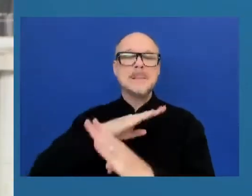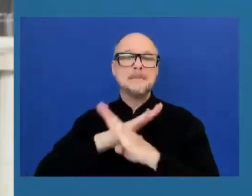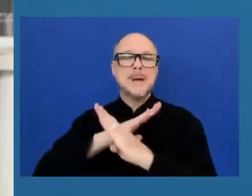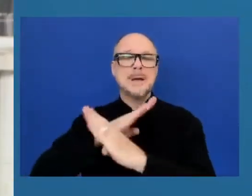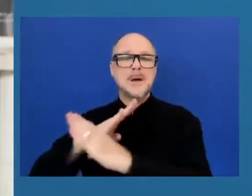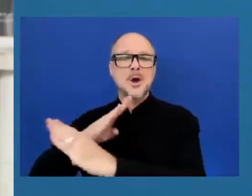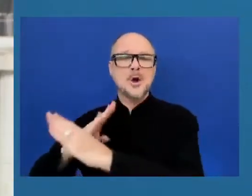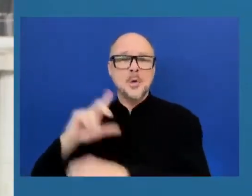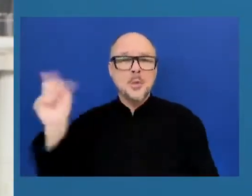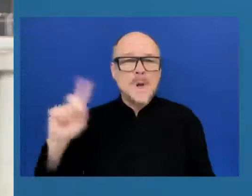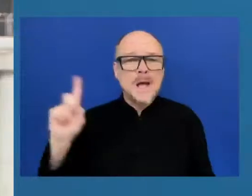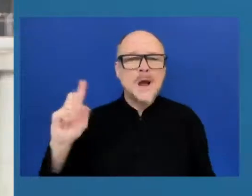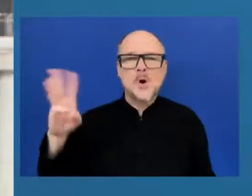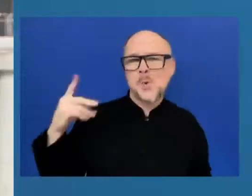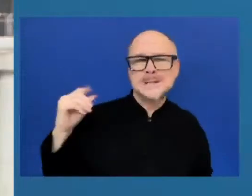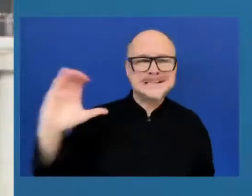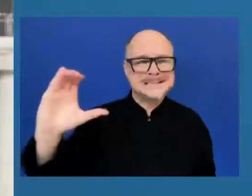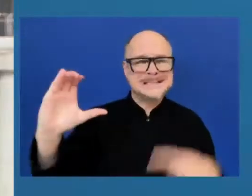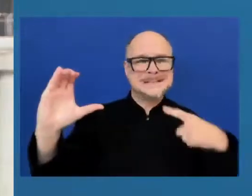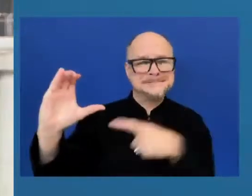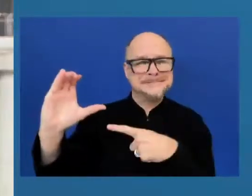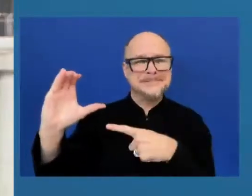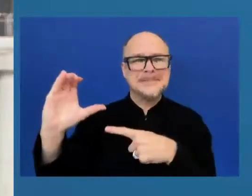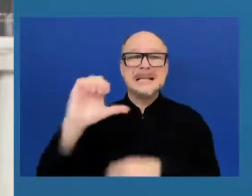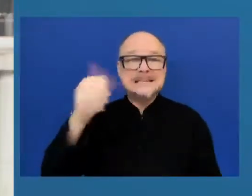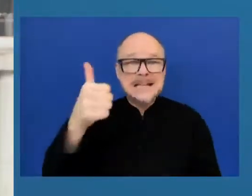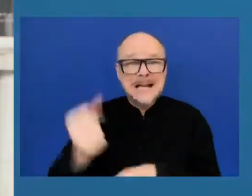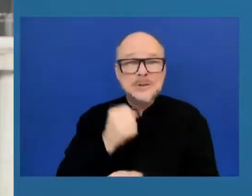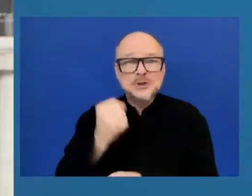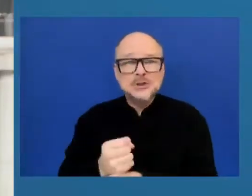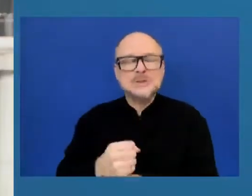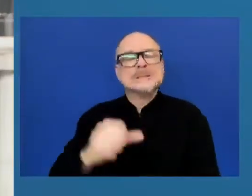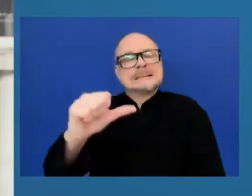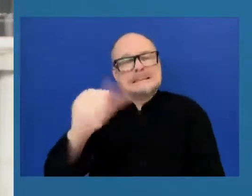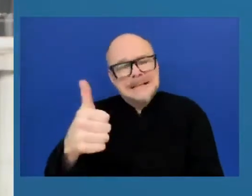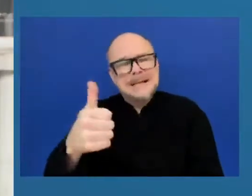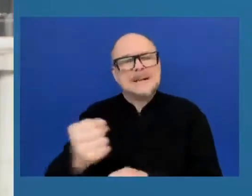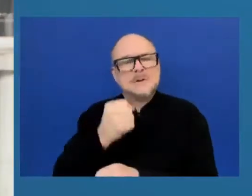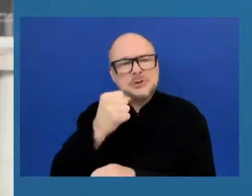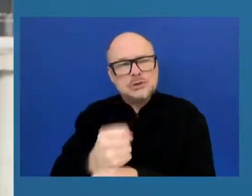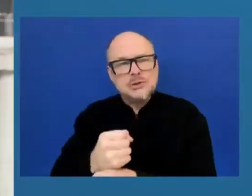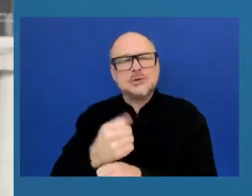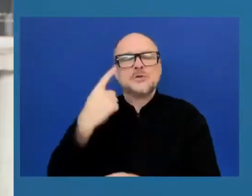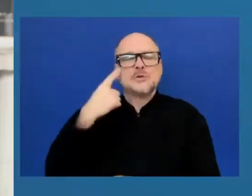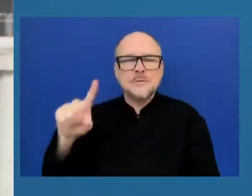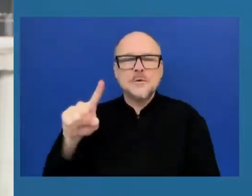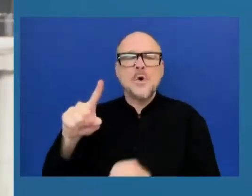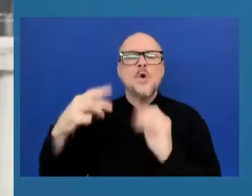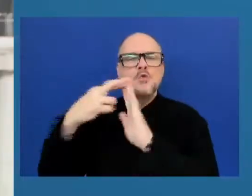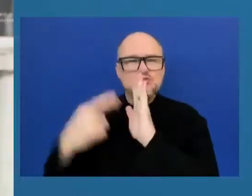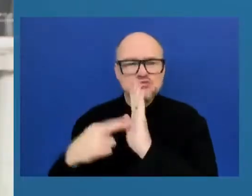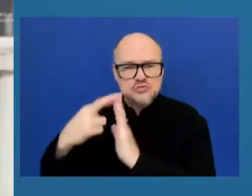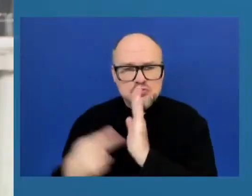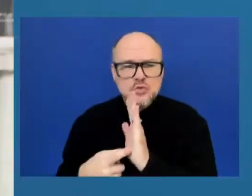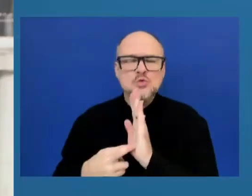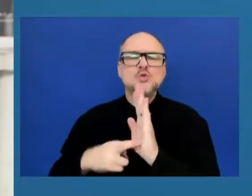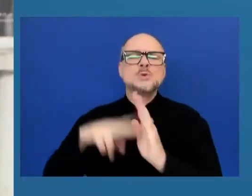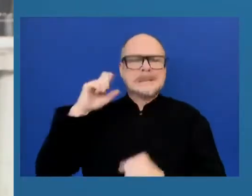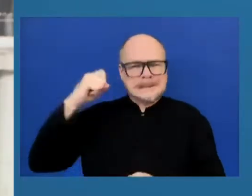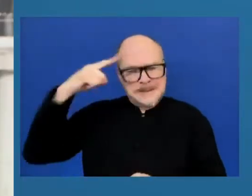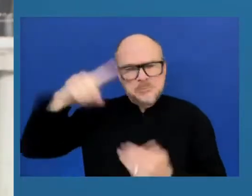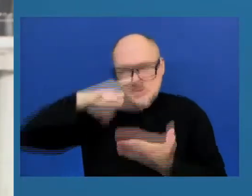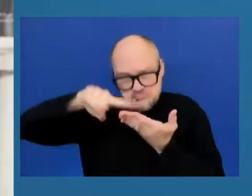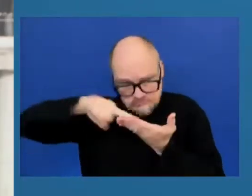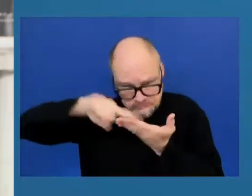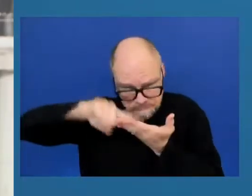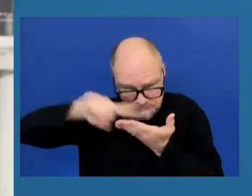of time, 10 years, a decade of regulatory bureaucracy and red tape that must be gotten